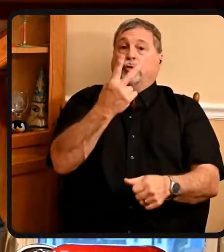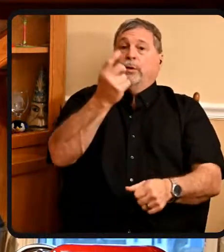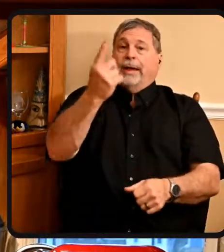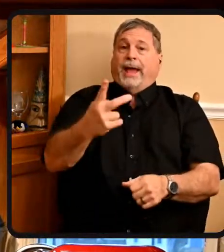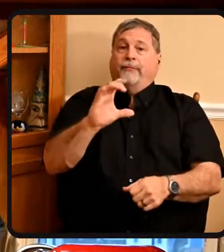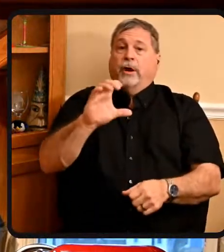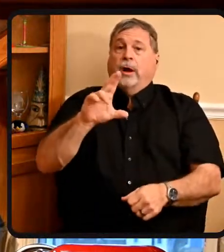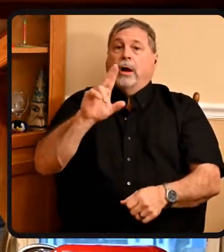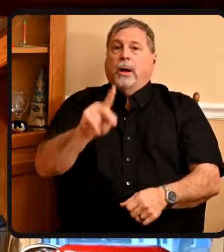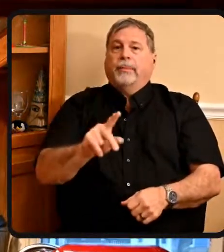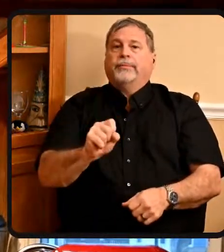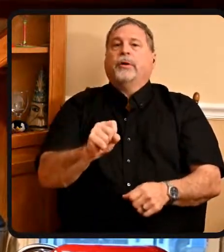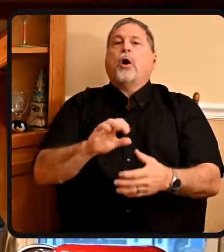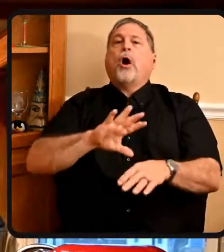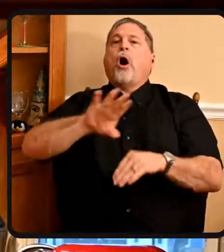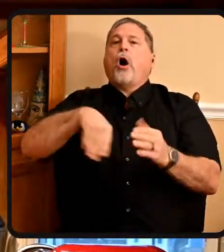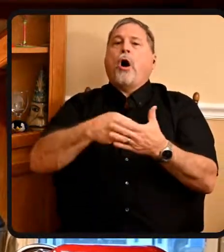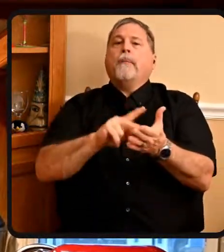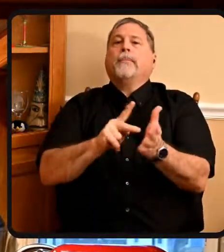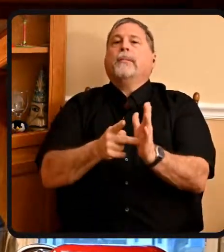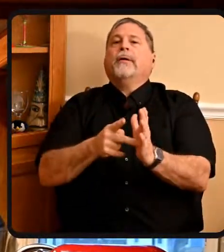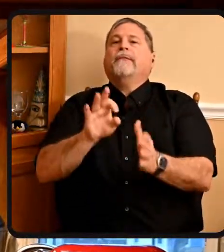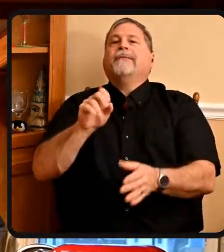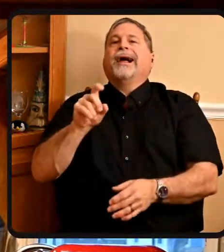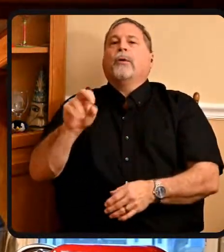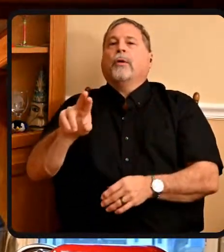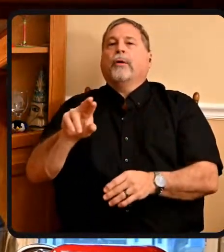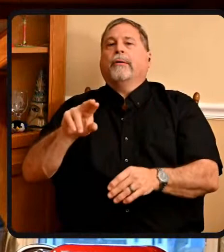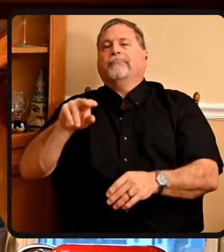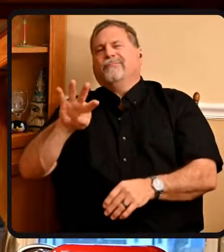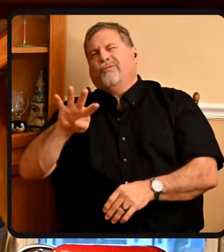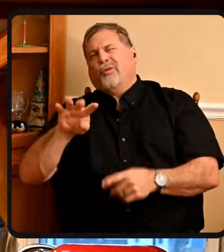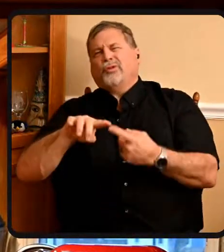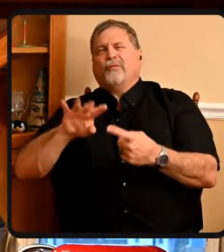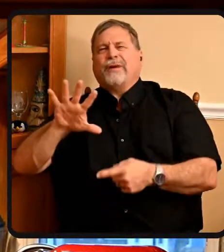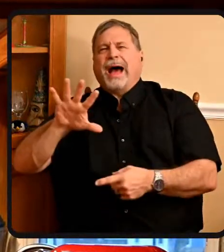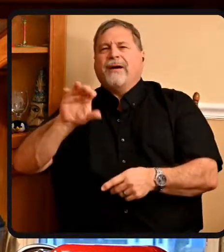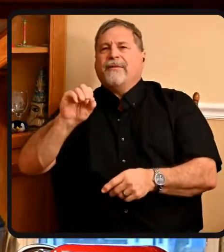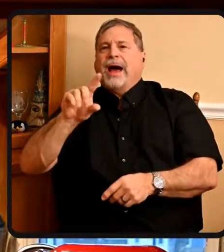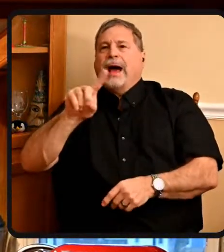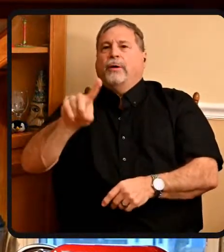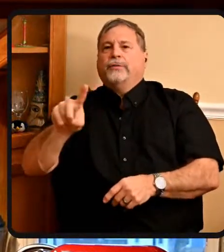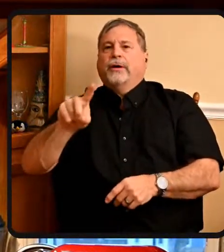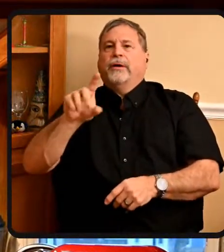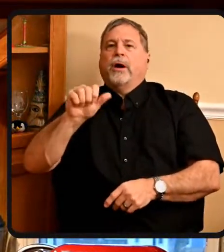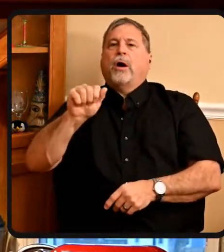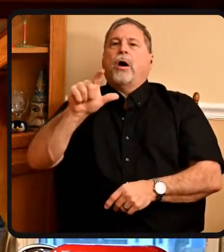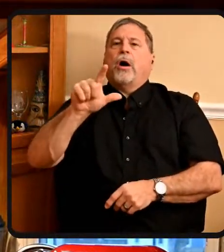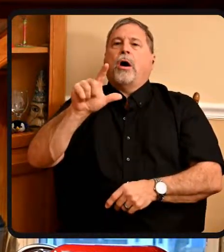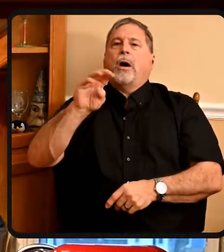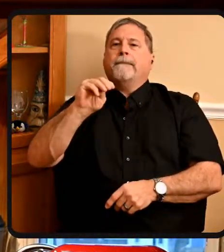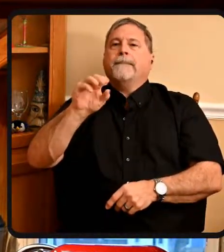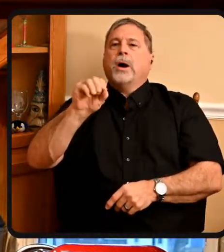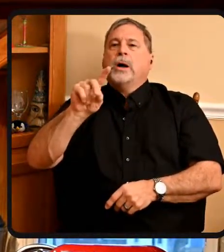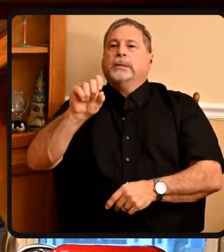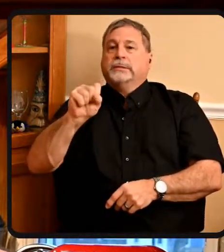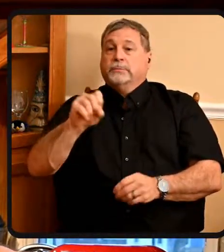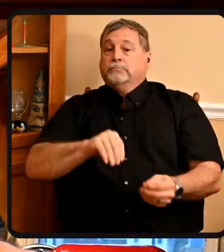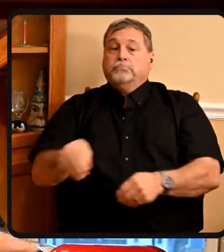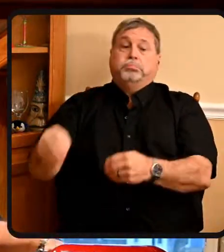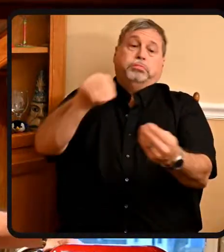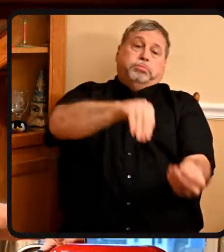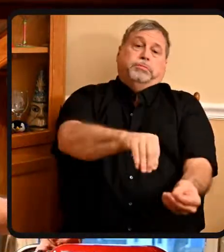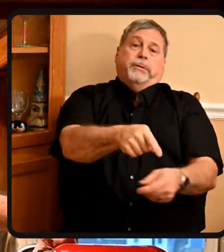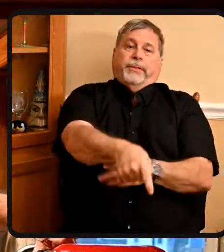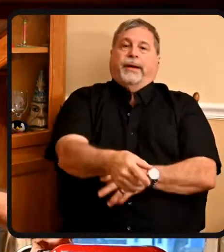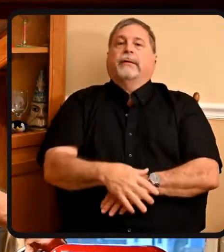we have about 2.5 cups of all-purpose flour. I've got about 4 to 5 ounces of almonds, and all we're going to do is put